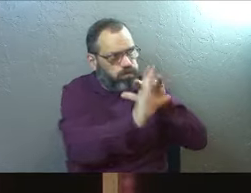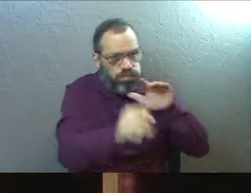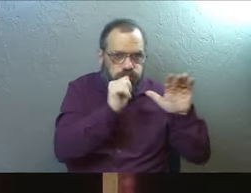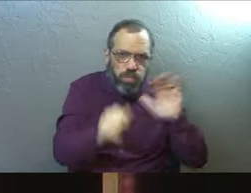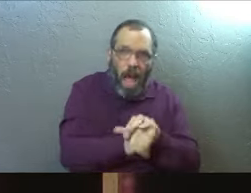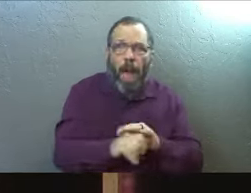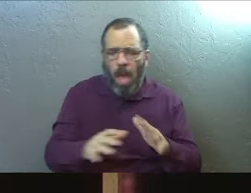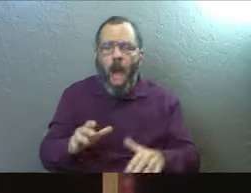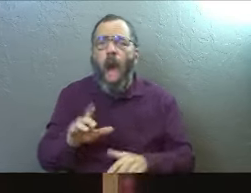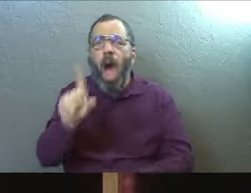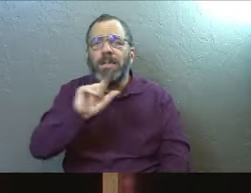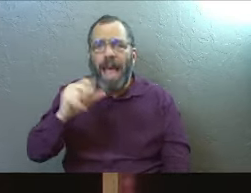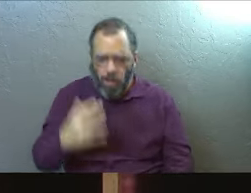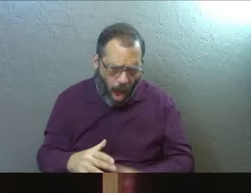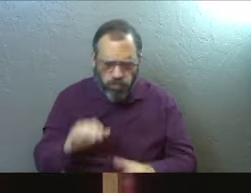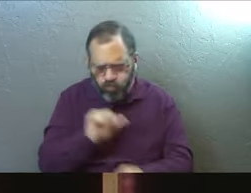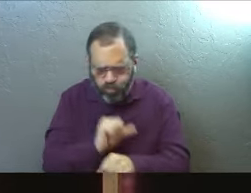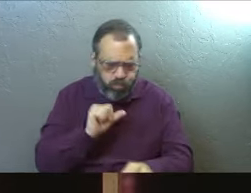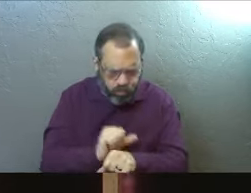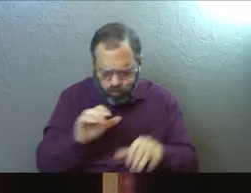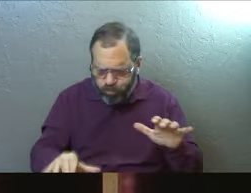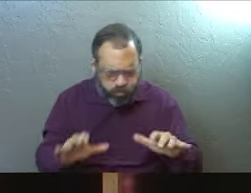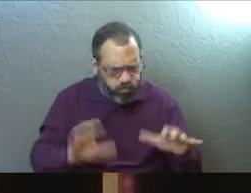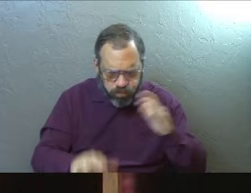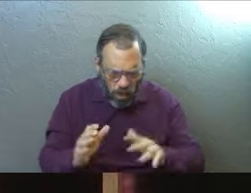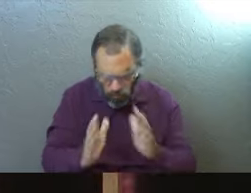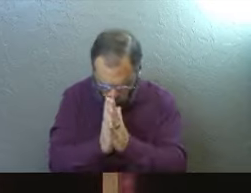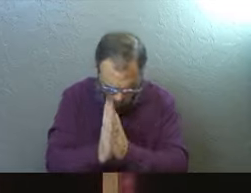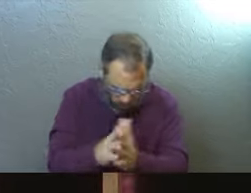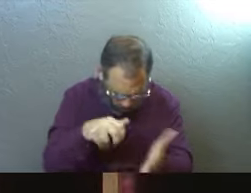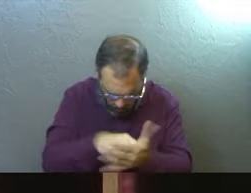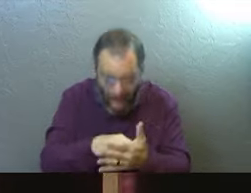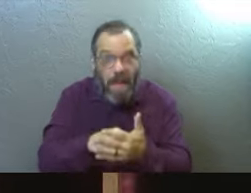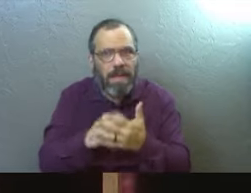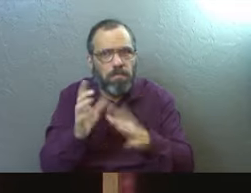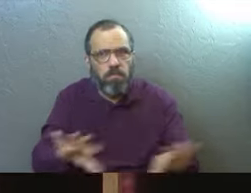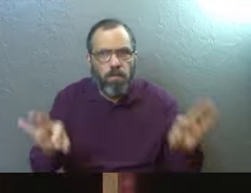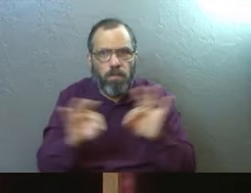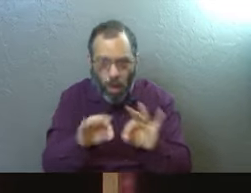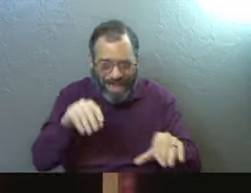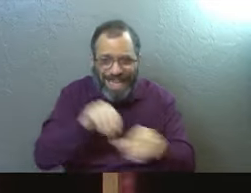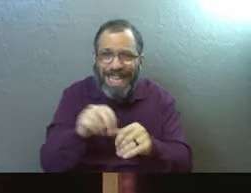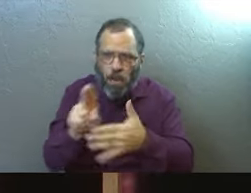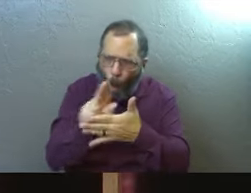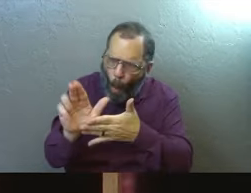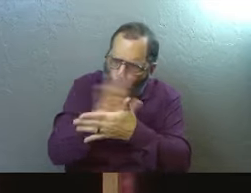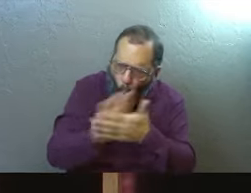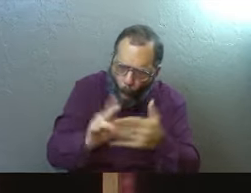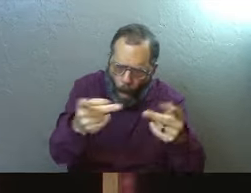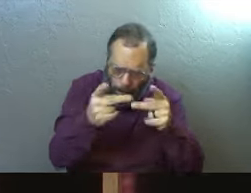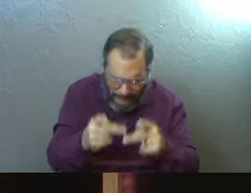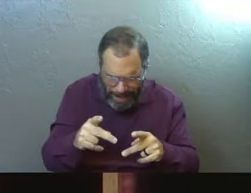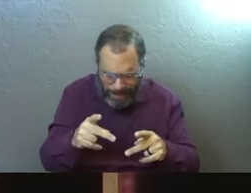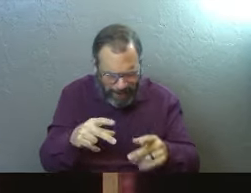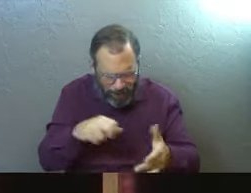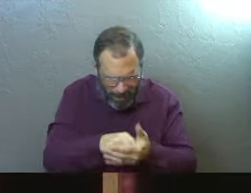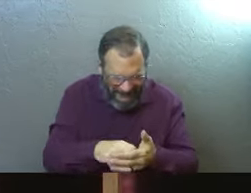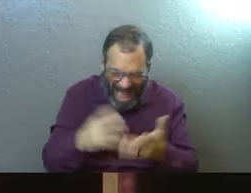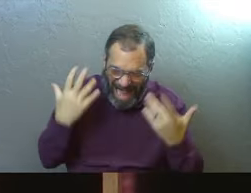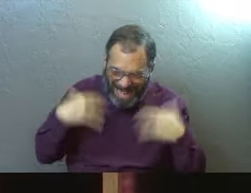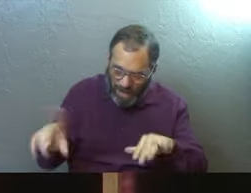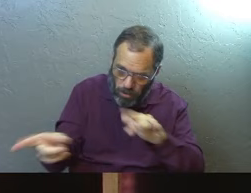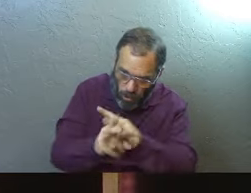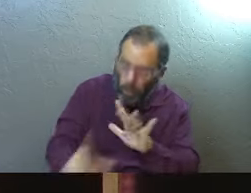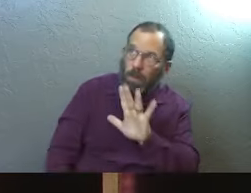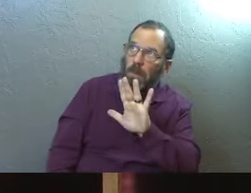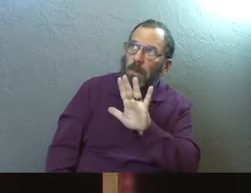there doing his job and he's excited. He's probably praying. This is a big moment. He's in a holy place, but he doesn't expect an angel